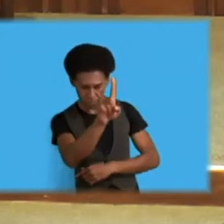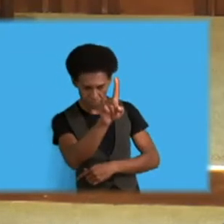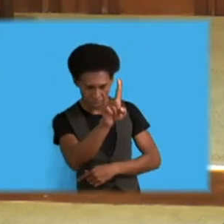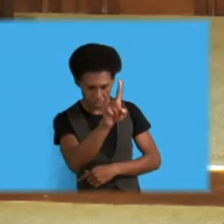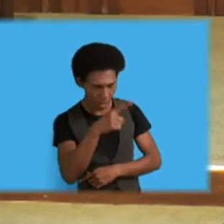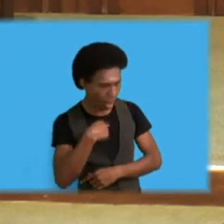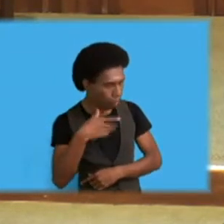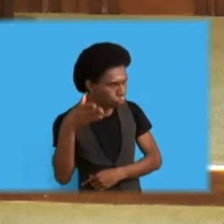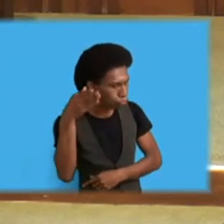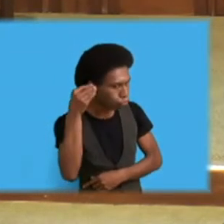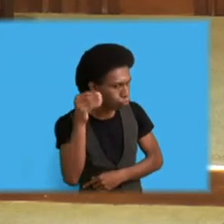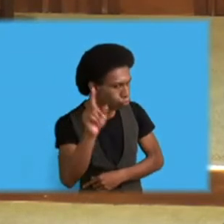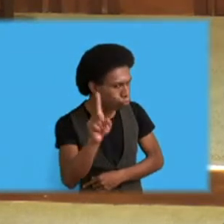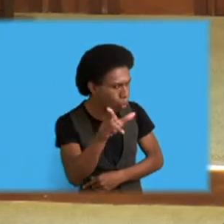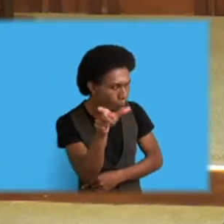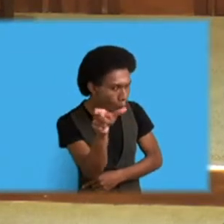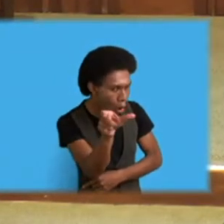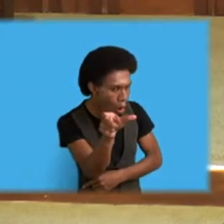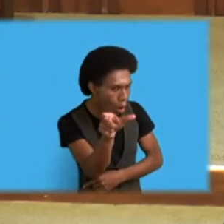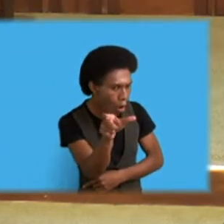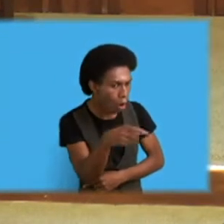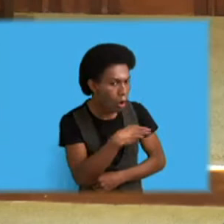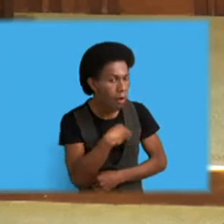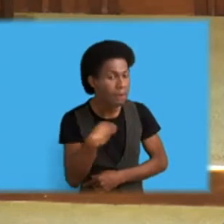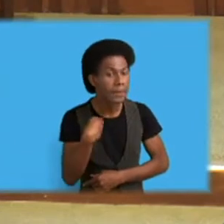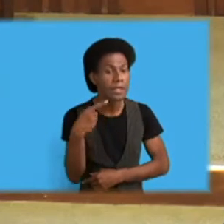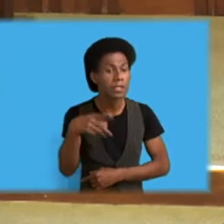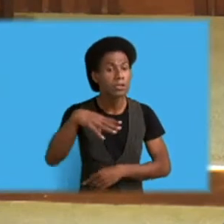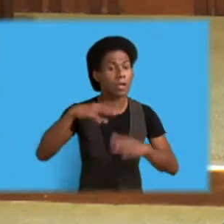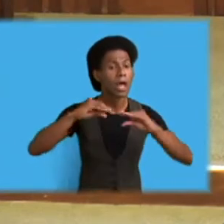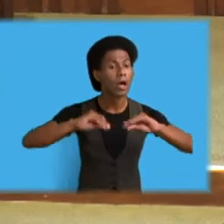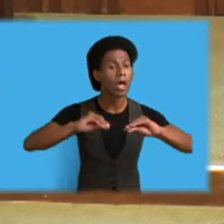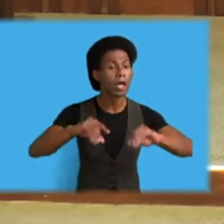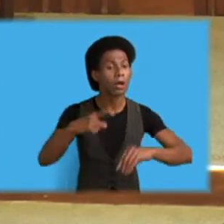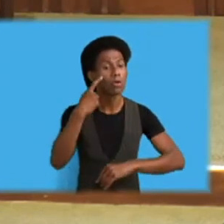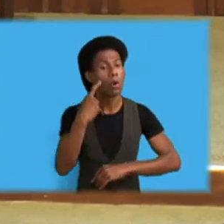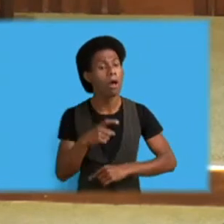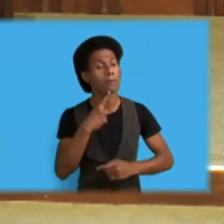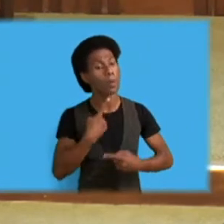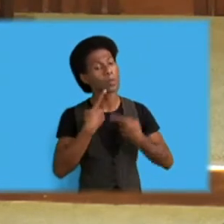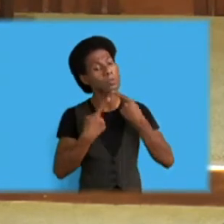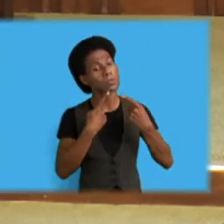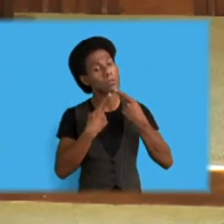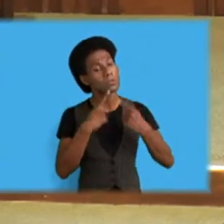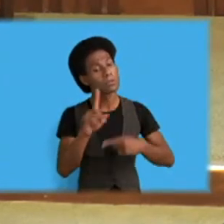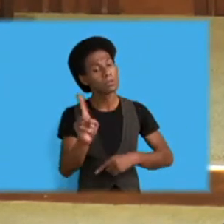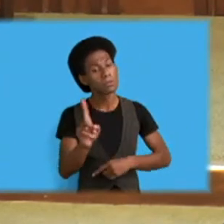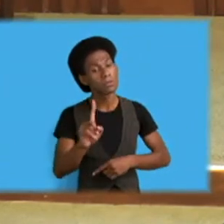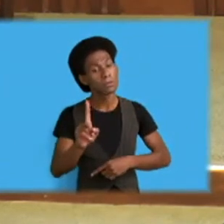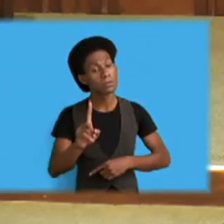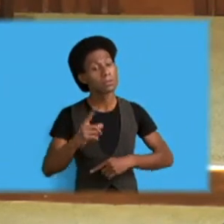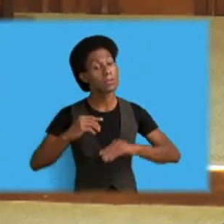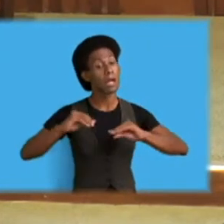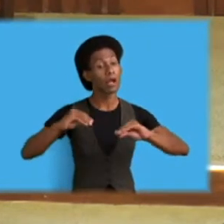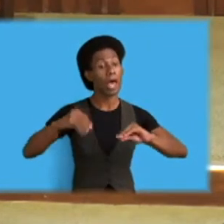Education and his attempt to rubbish the formation of the Education Commission